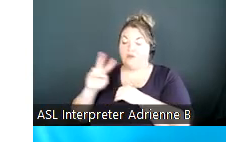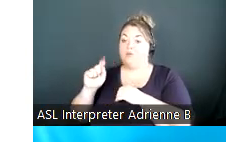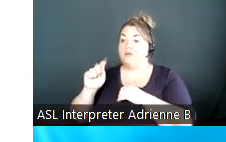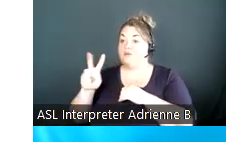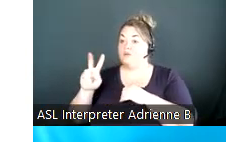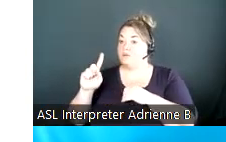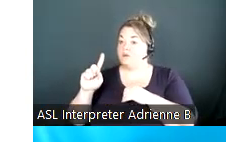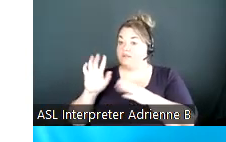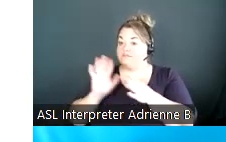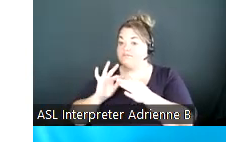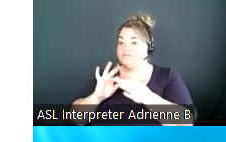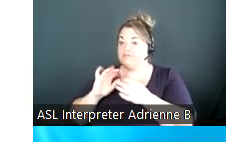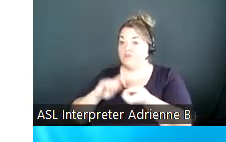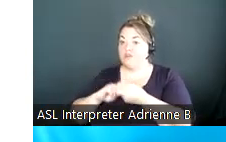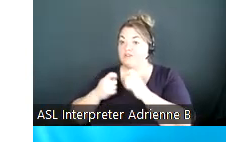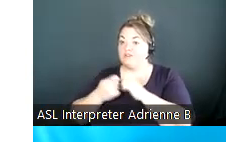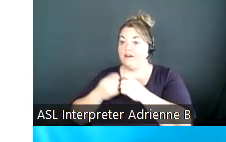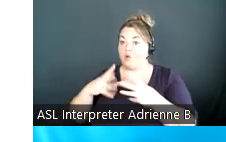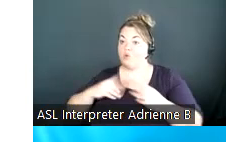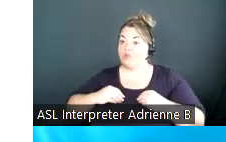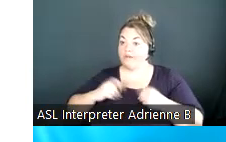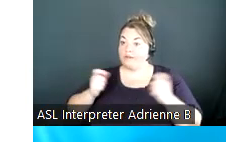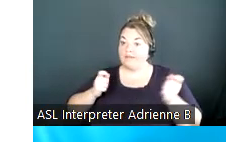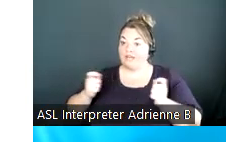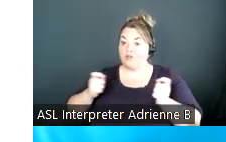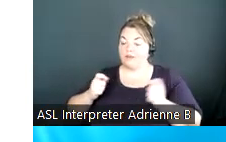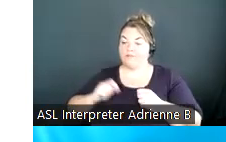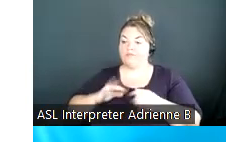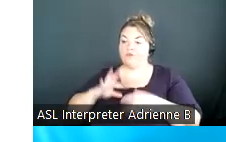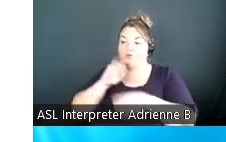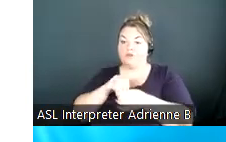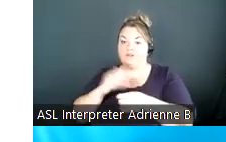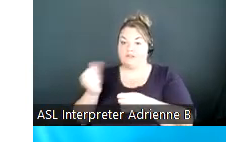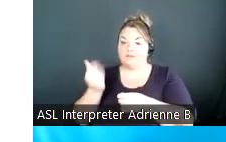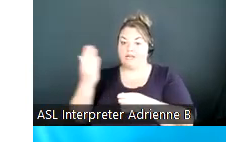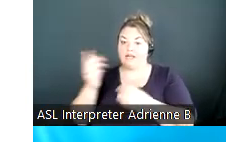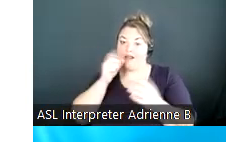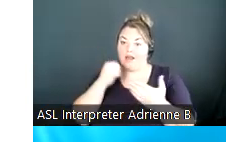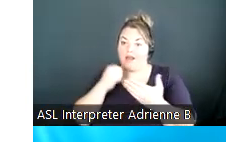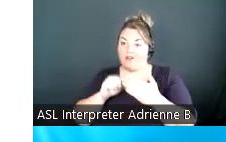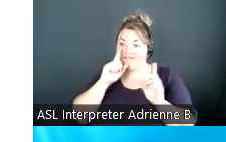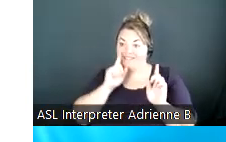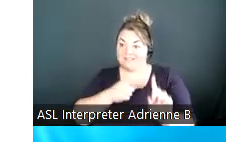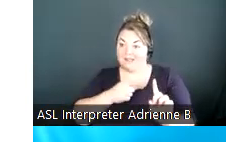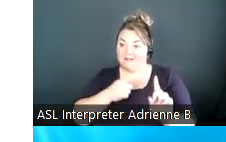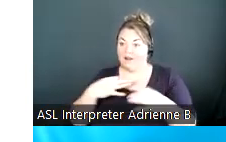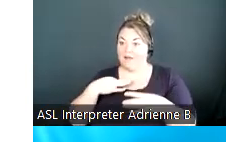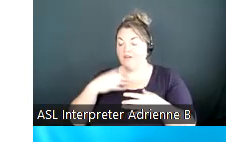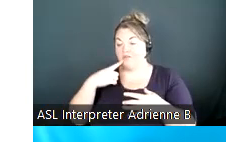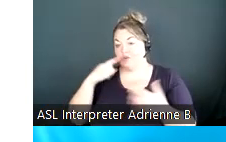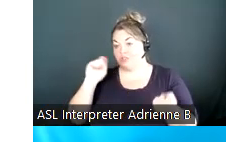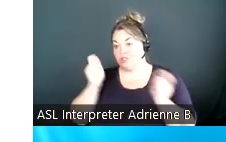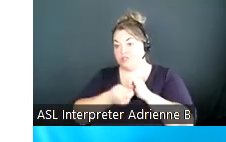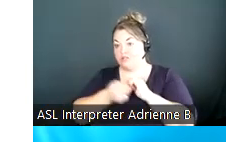2.21 speaks to change of ownership and management, including submitting a letter of intent and an application for change of